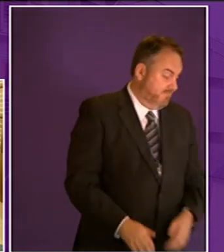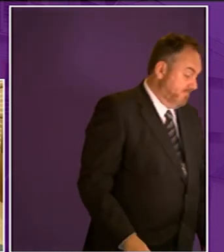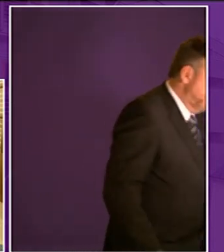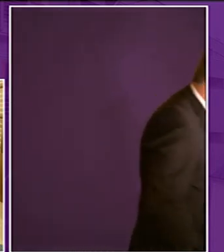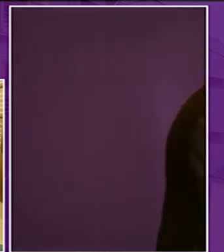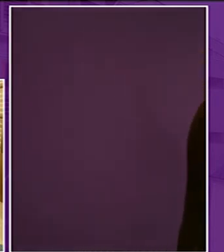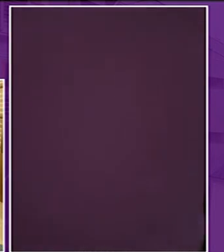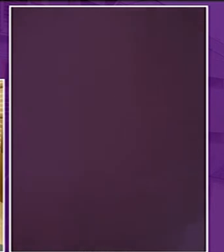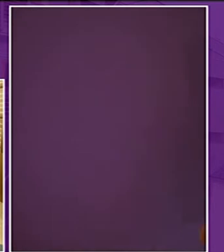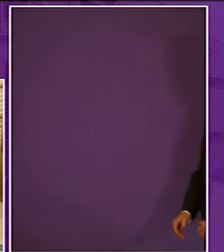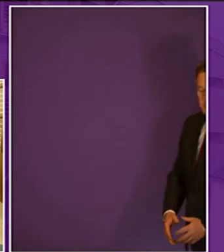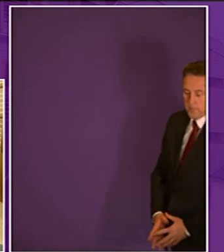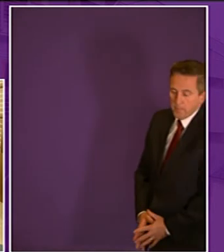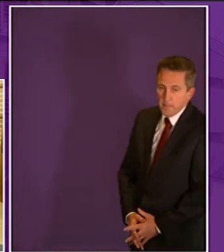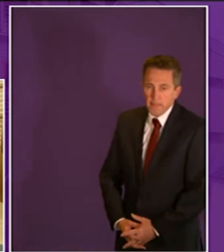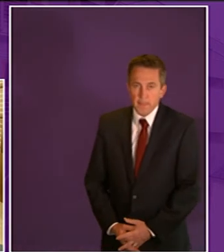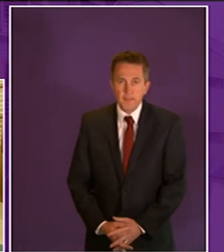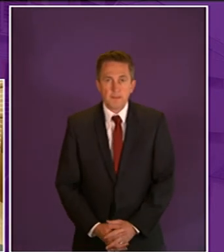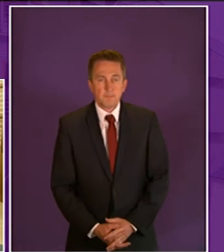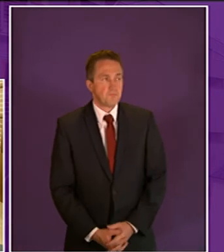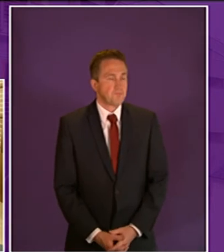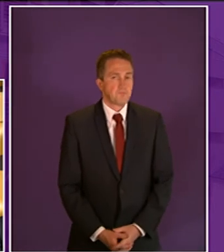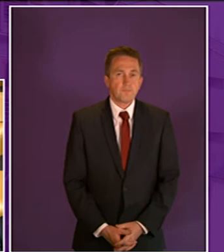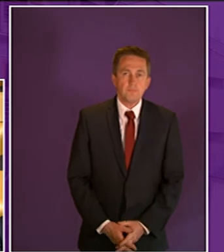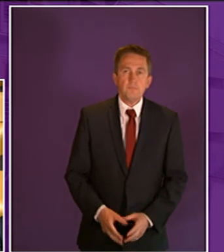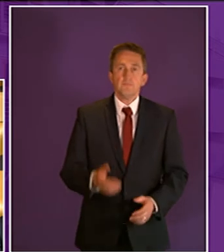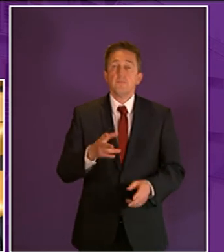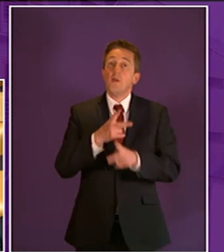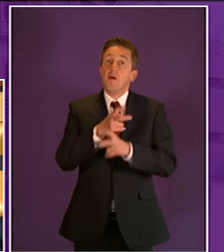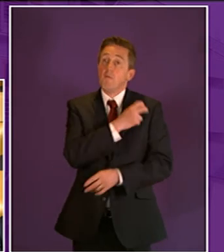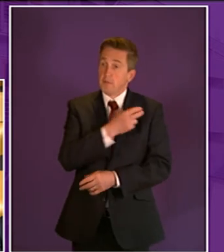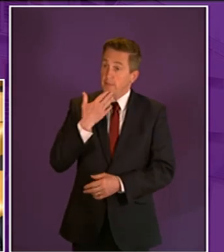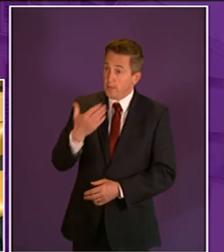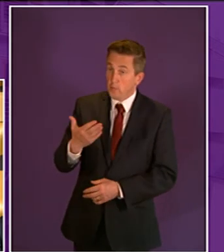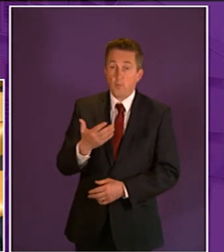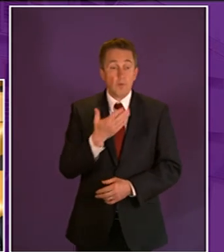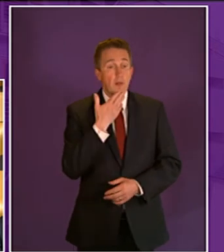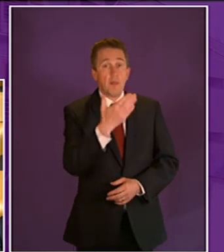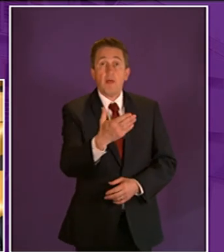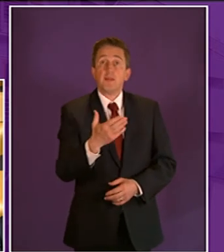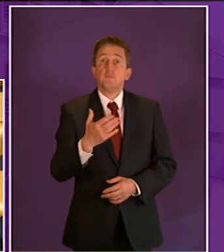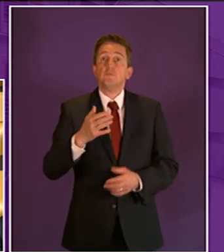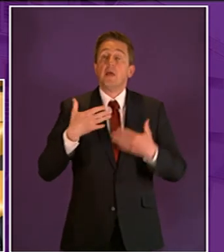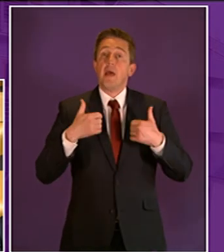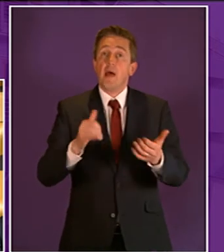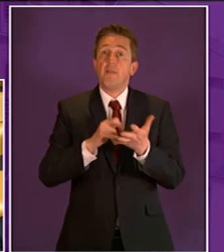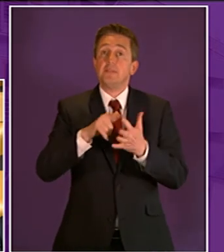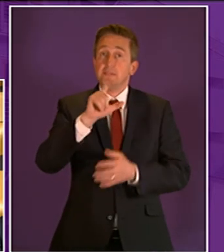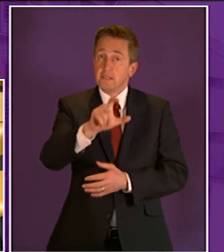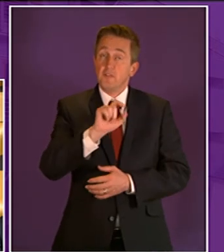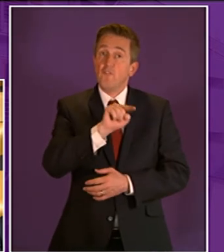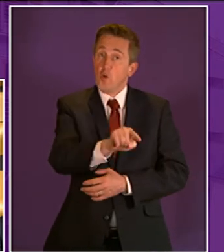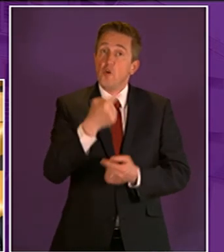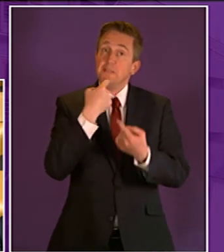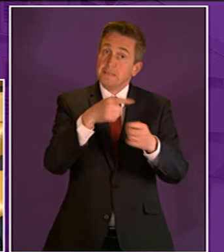Alex Cole-Hamilton to be followed by Claire Hockey. Alex Cole-Hamilton. Thank you, Presiding Officer. I thank the Cabinet Secretary for advance sight of her statement. I